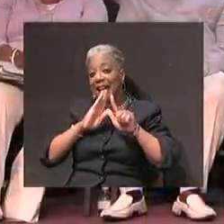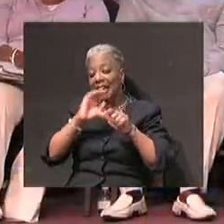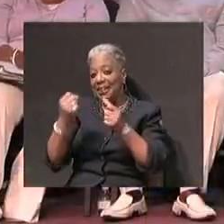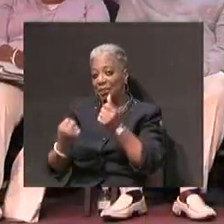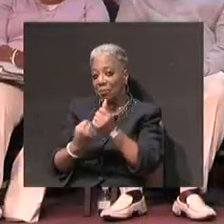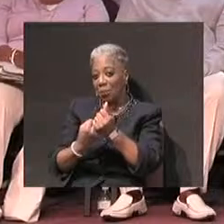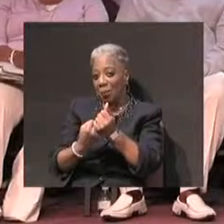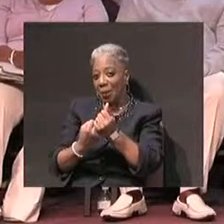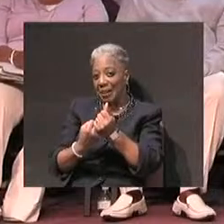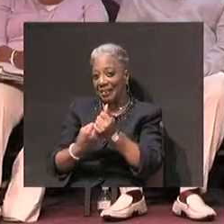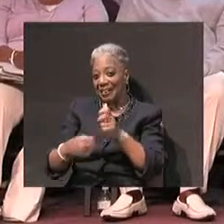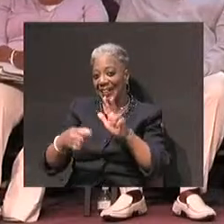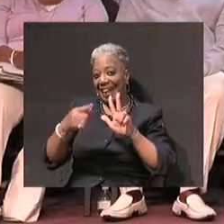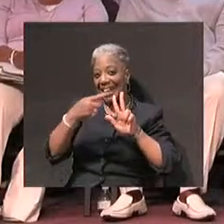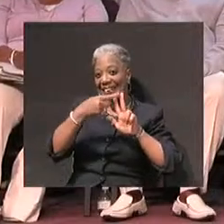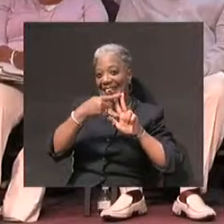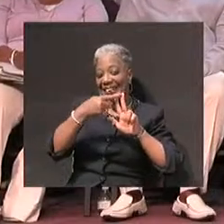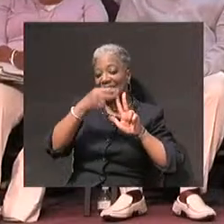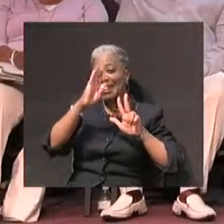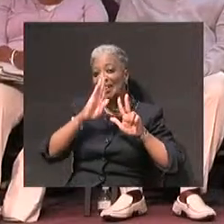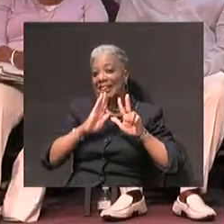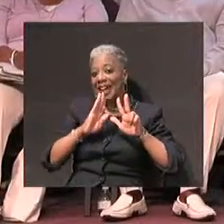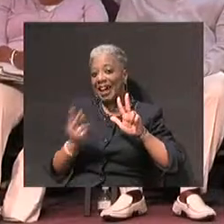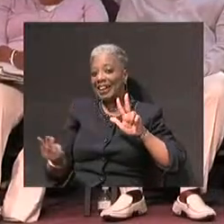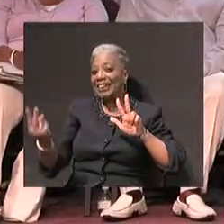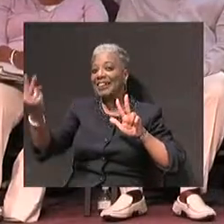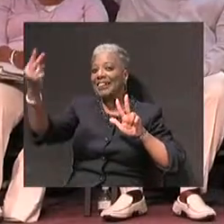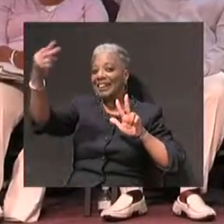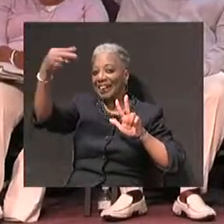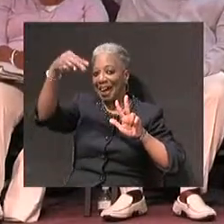dead says God is above us.